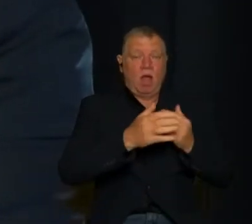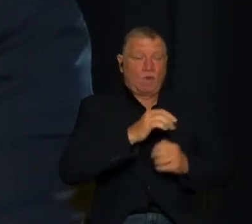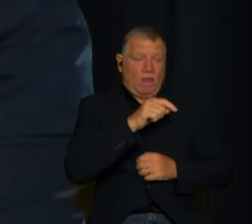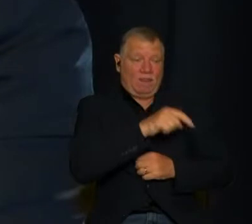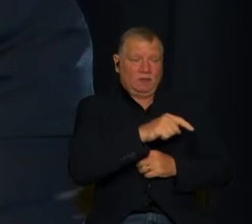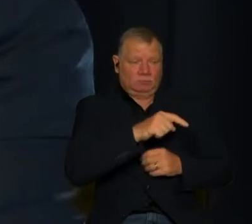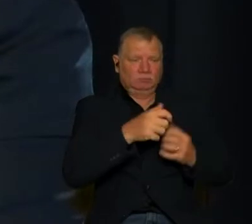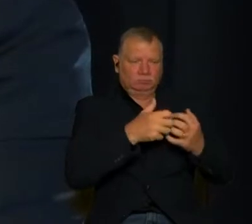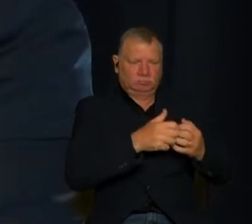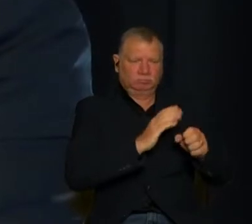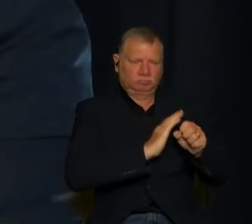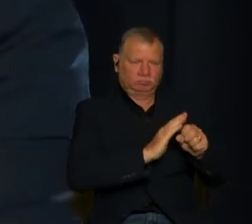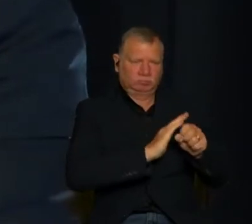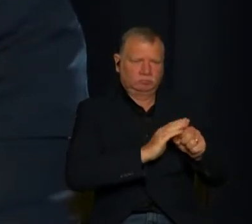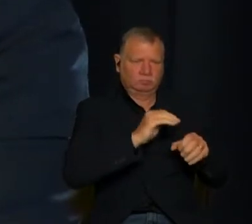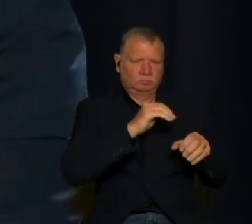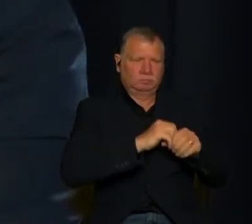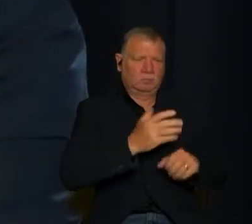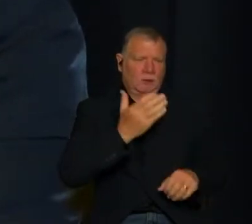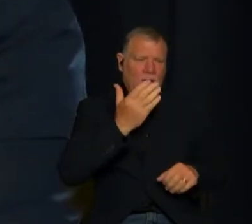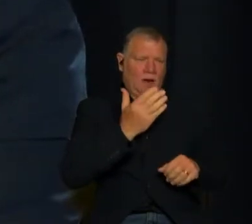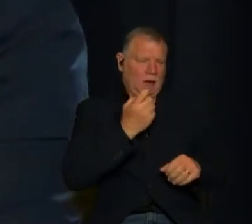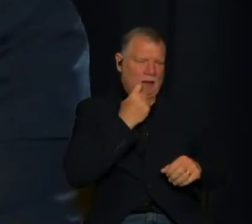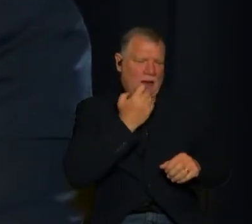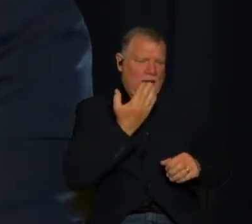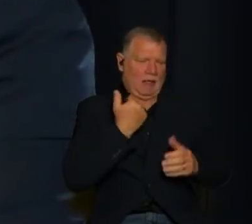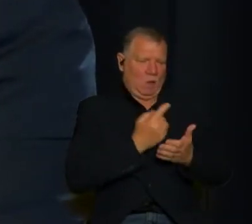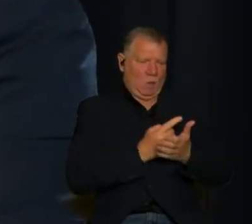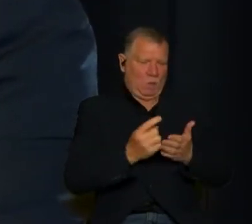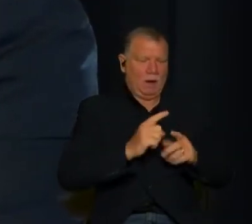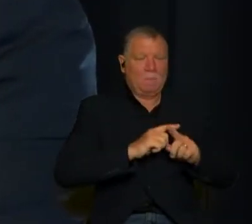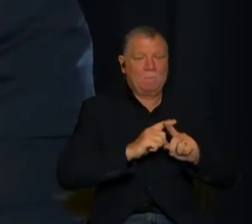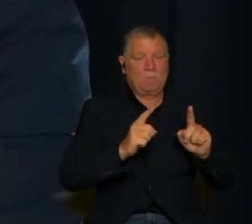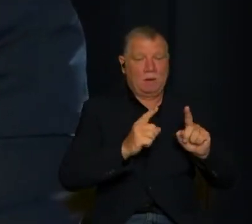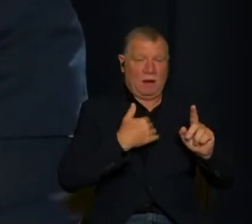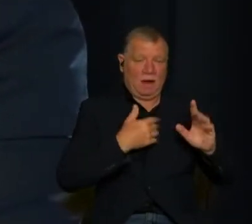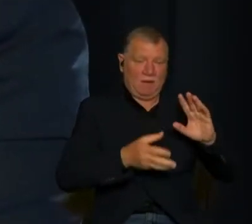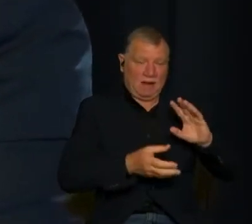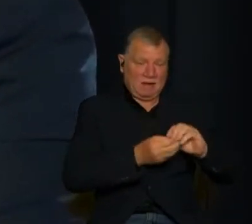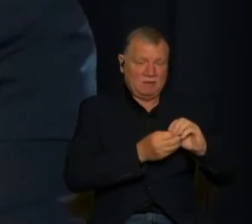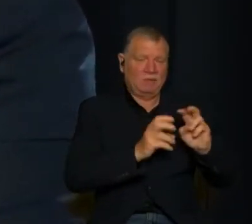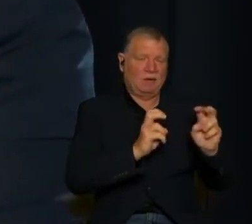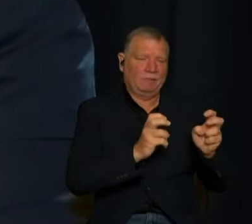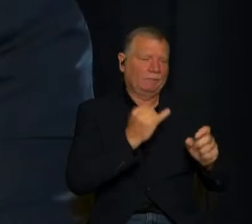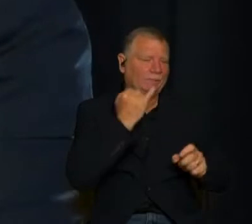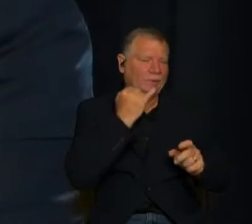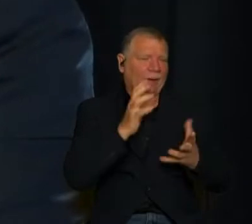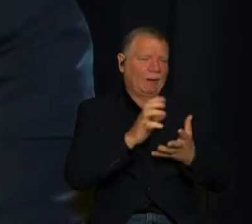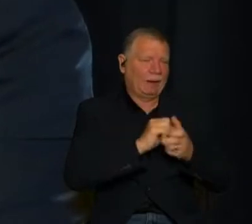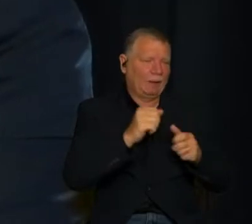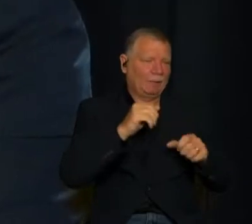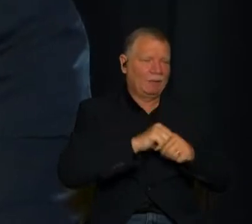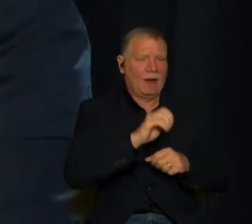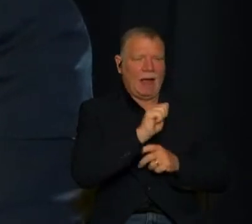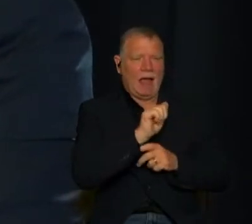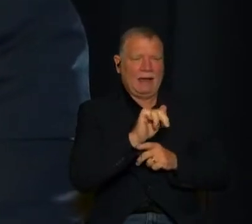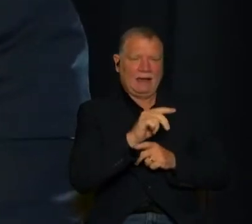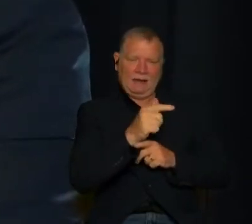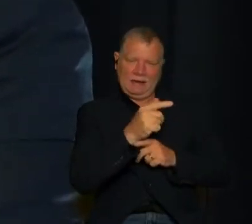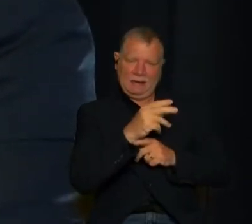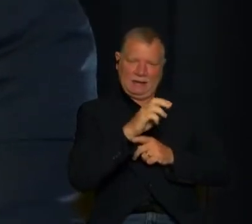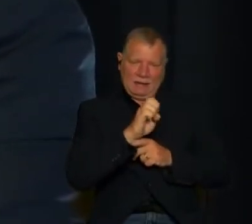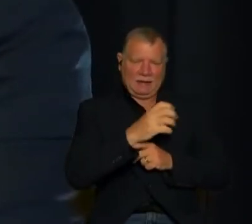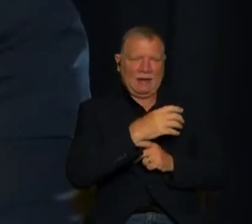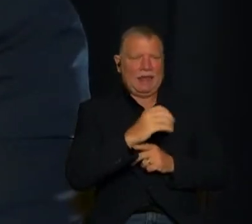sufficient generation was available in the past week, there are additional issues, like damage to the Aguirre and Costa